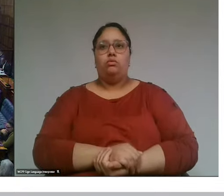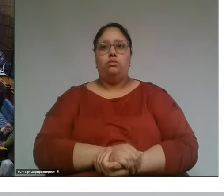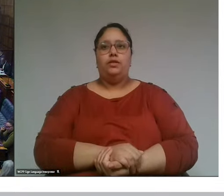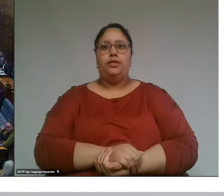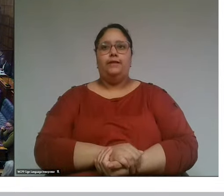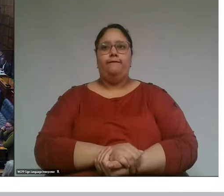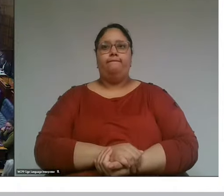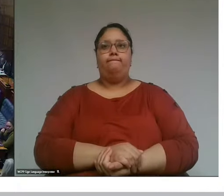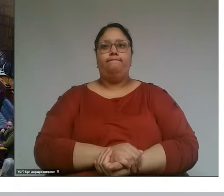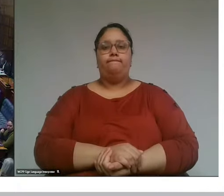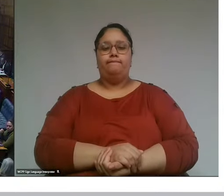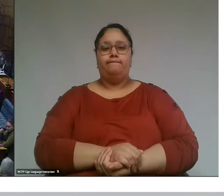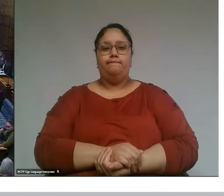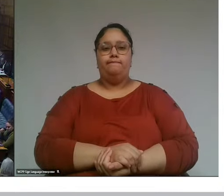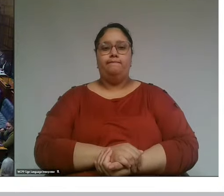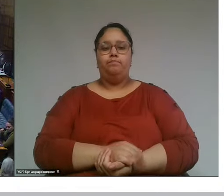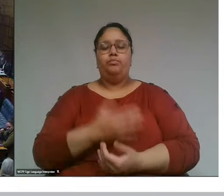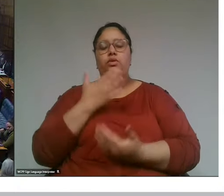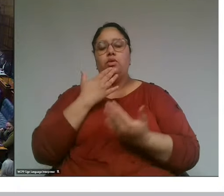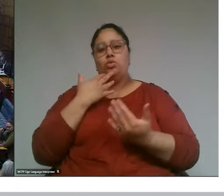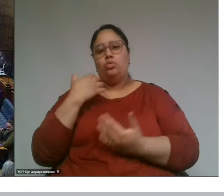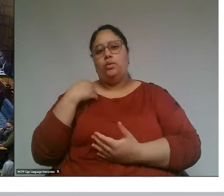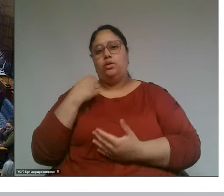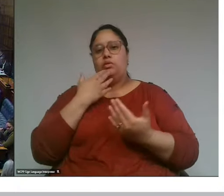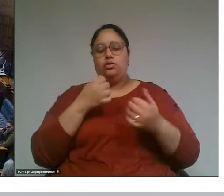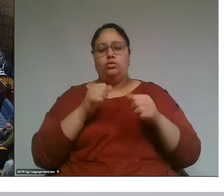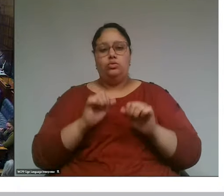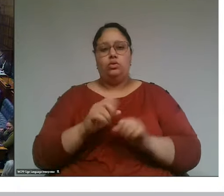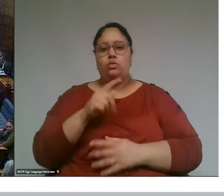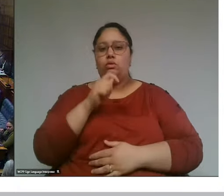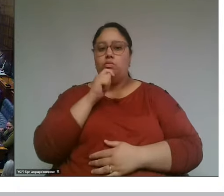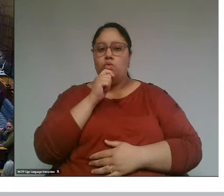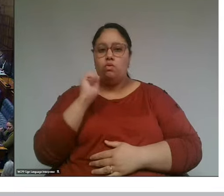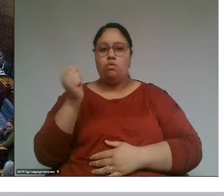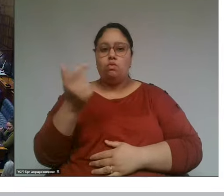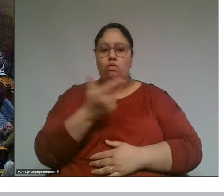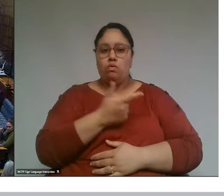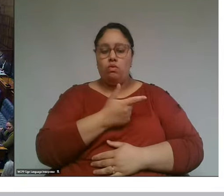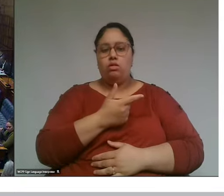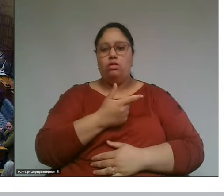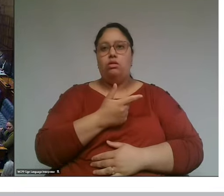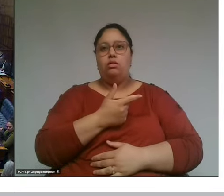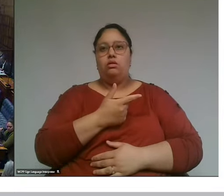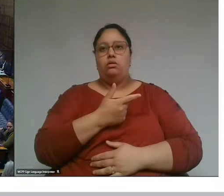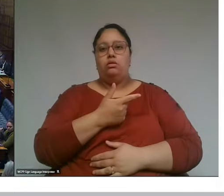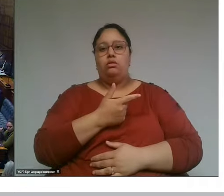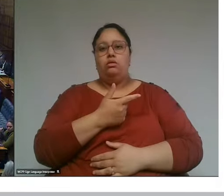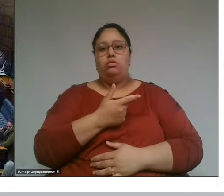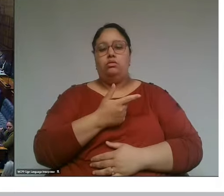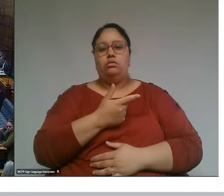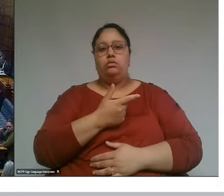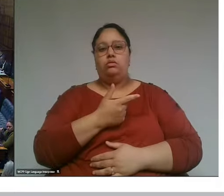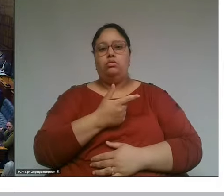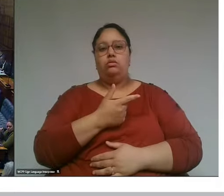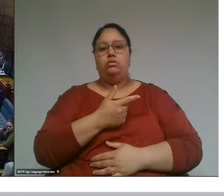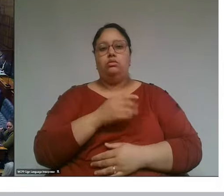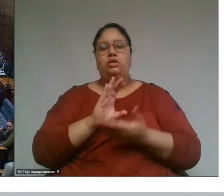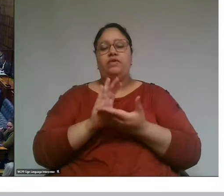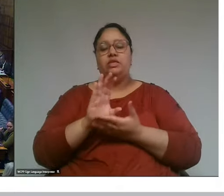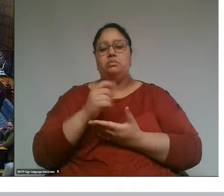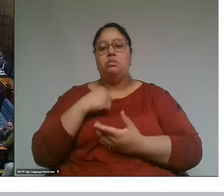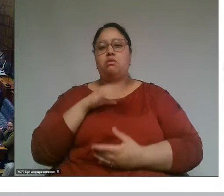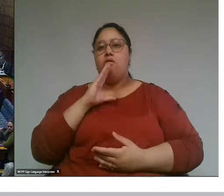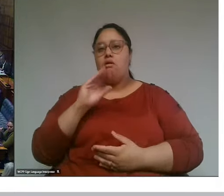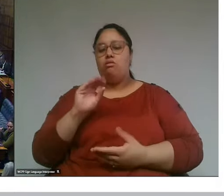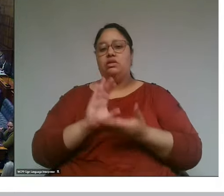report okay thank you Minister thank you chair um good morning everyone um the investment I'll answer the